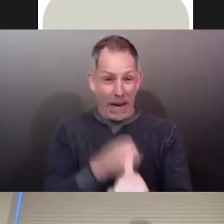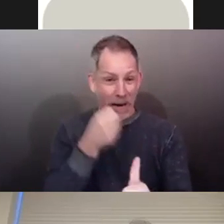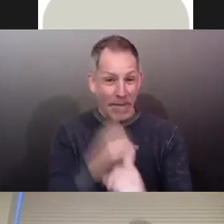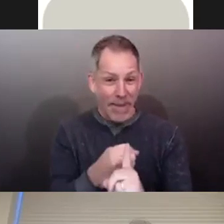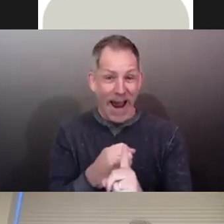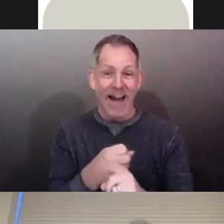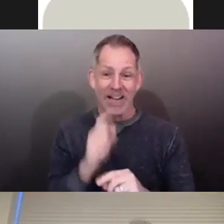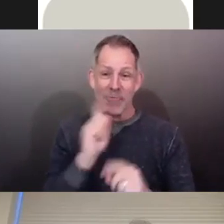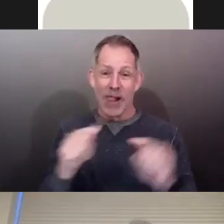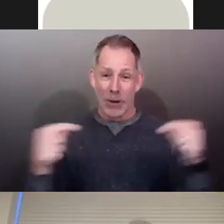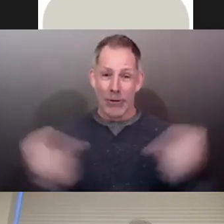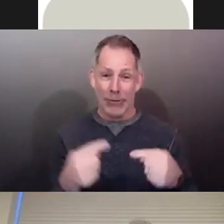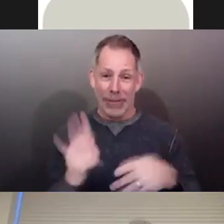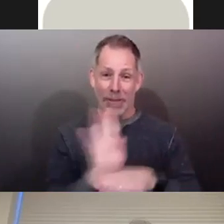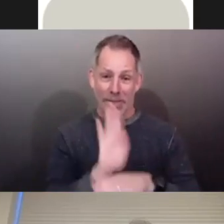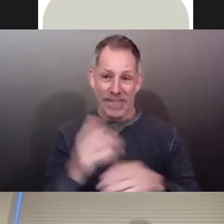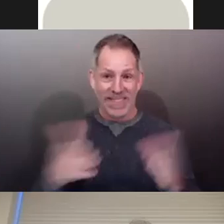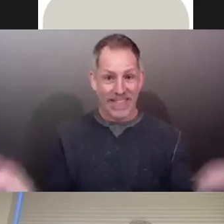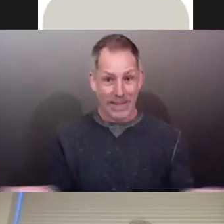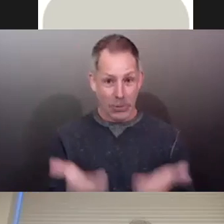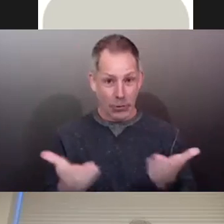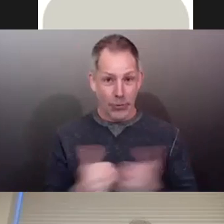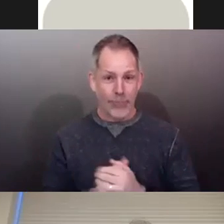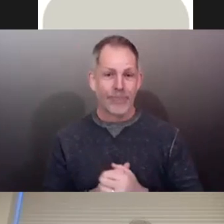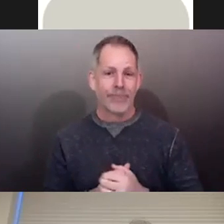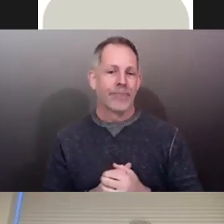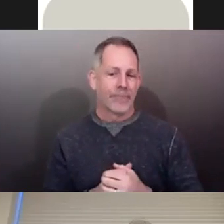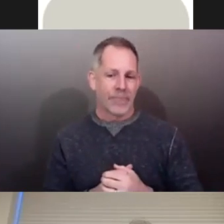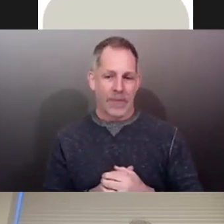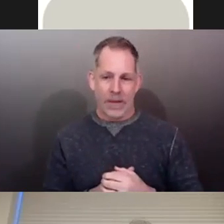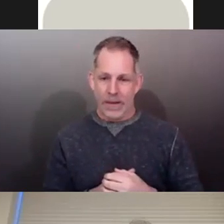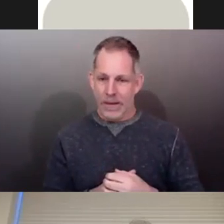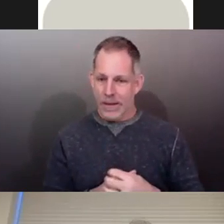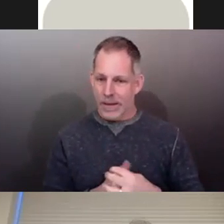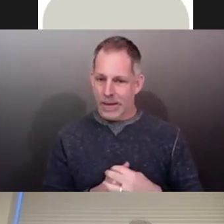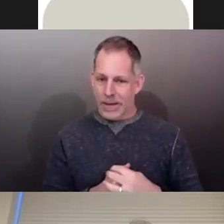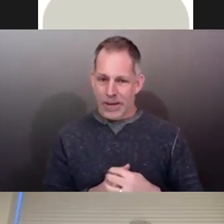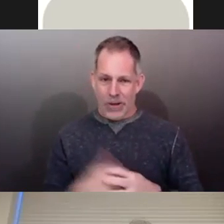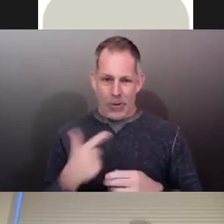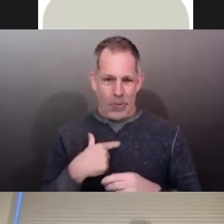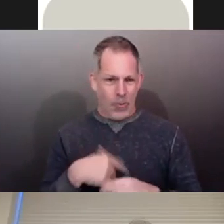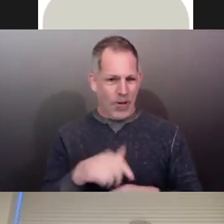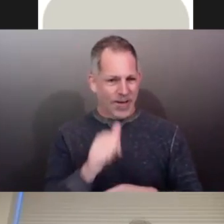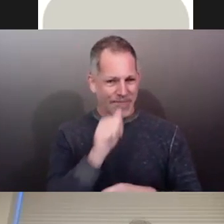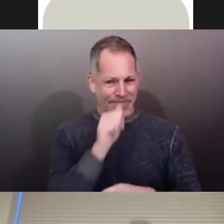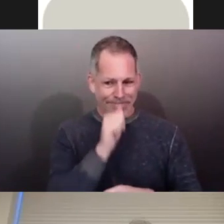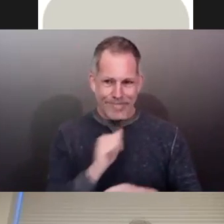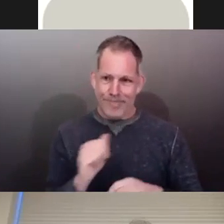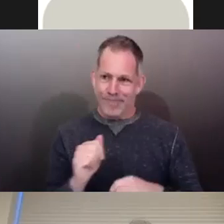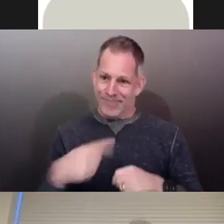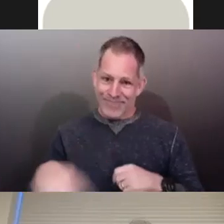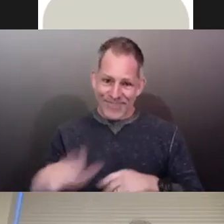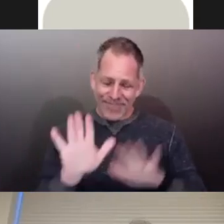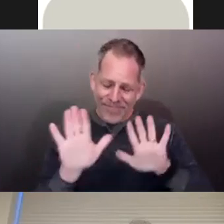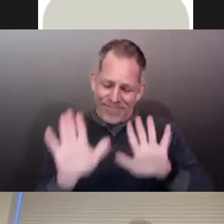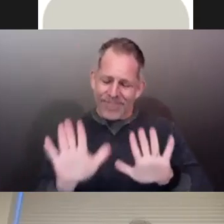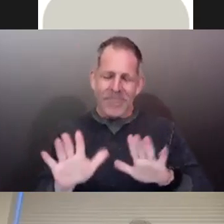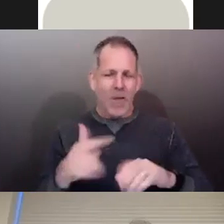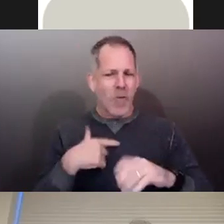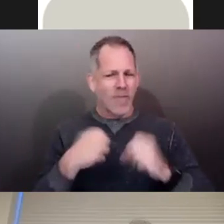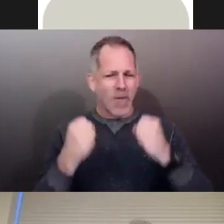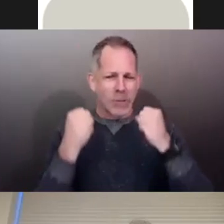most because of the resilience and strength of our residents and their leaders. I must say, though, it's been a long 10